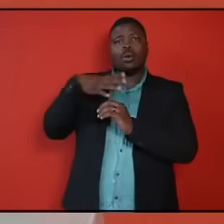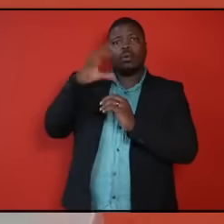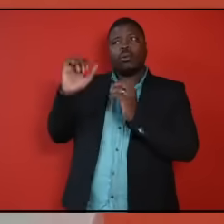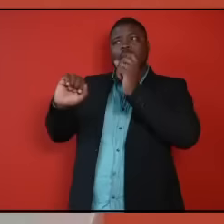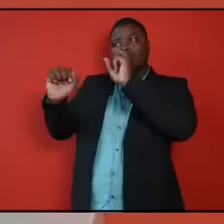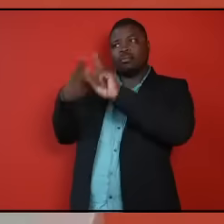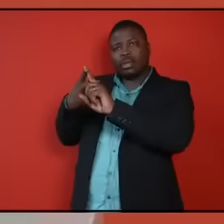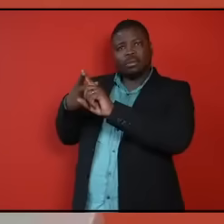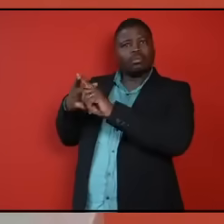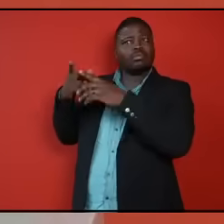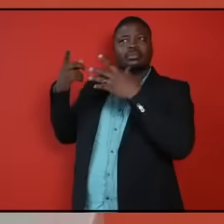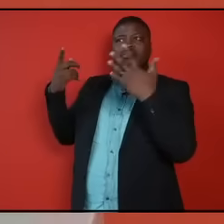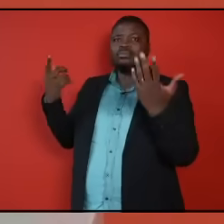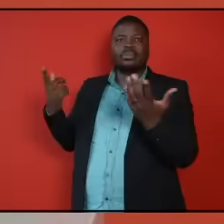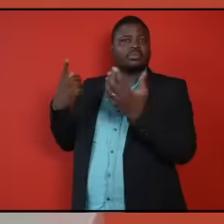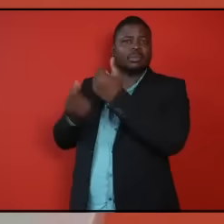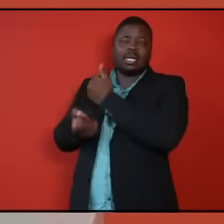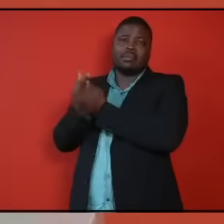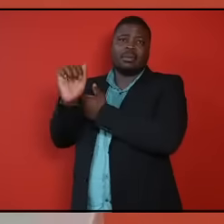as egg,